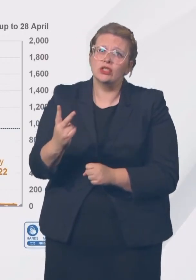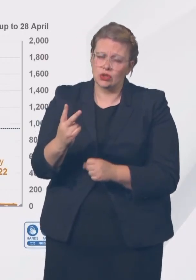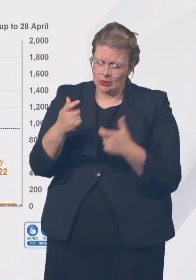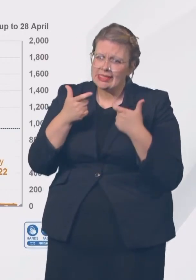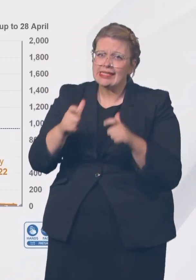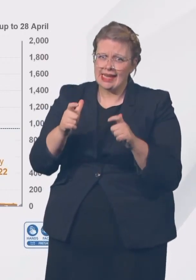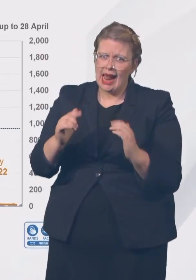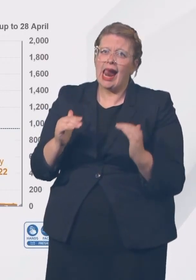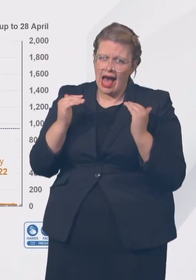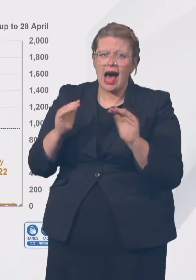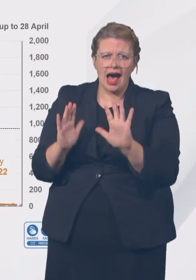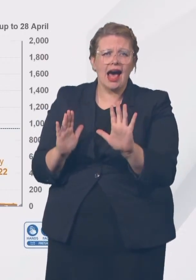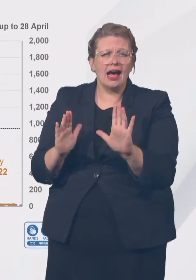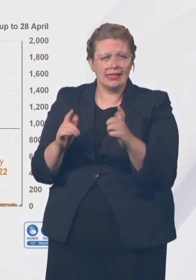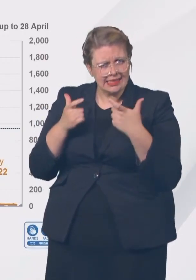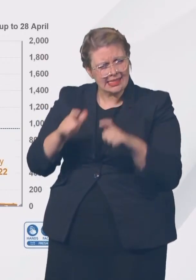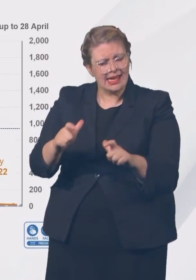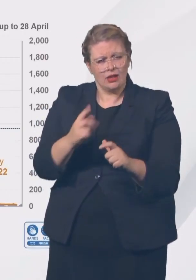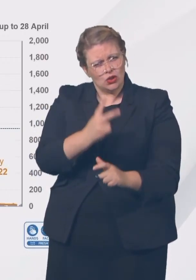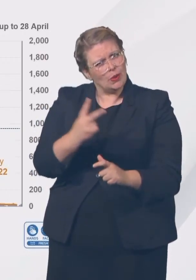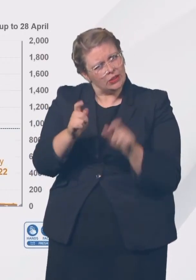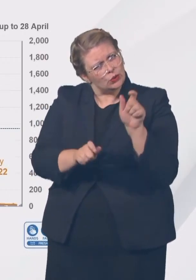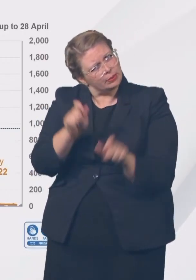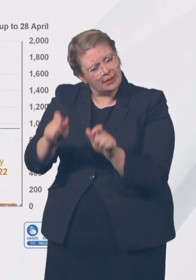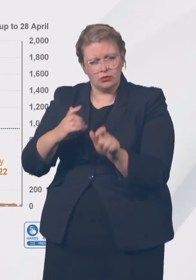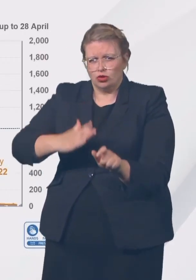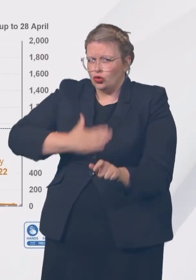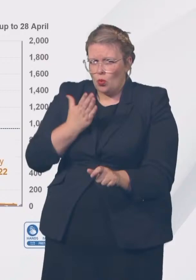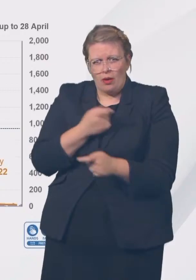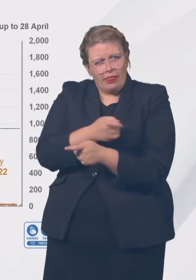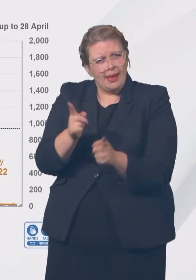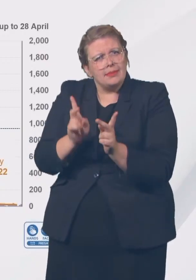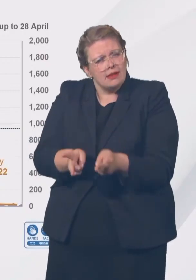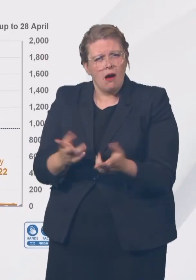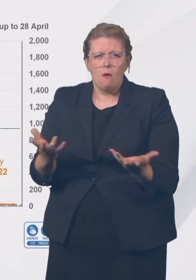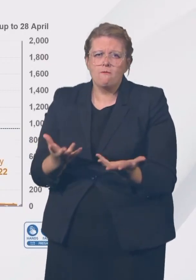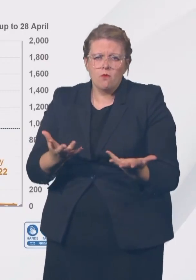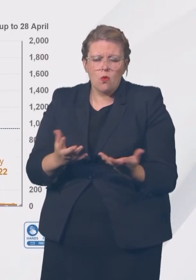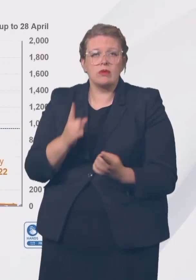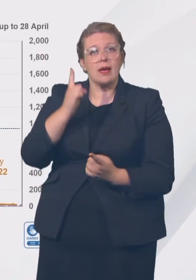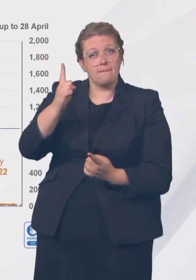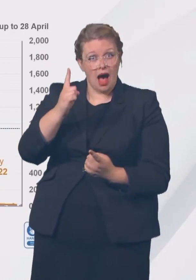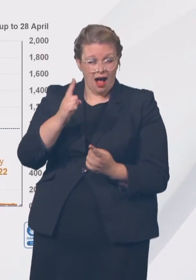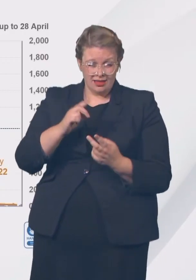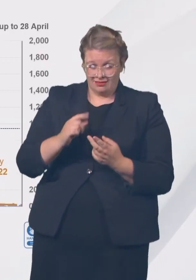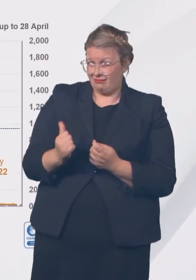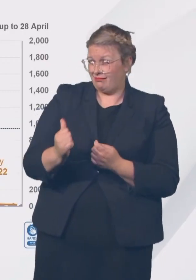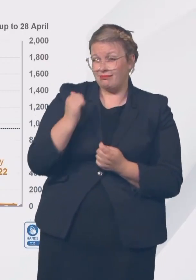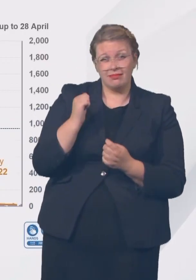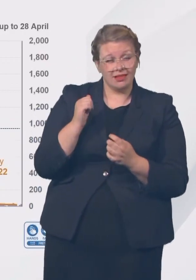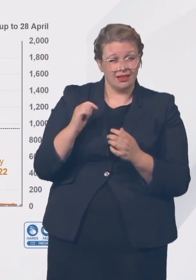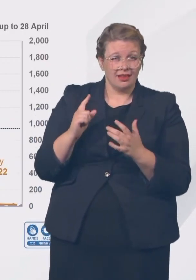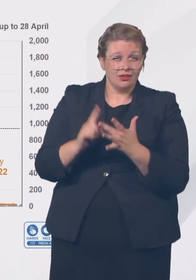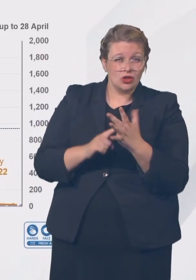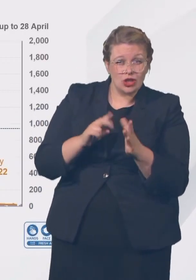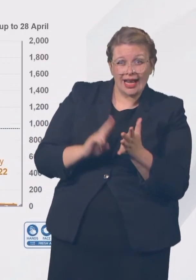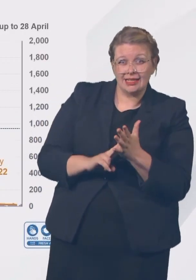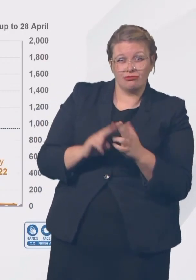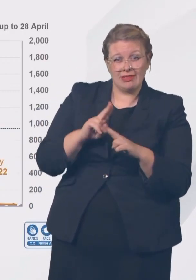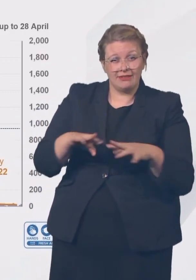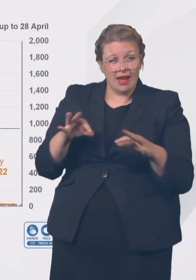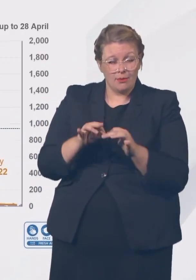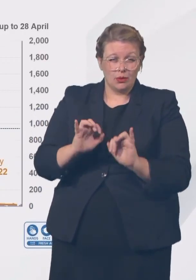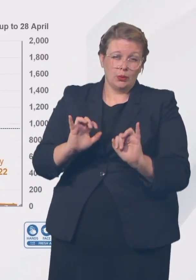course, in terms of deaths that we wish weren't happening, but obviously in a very different place to where we were in those